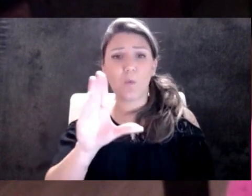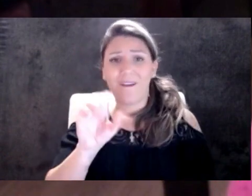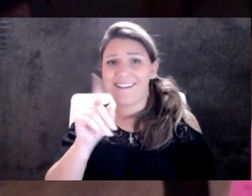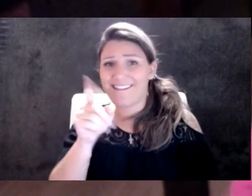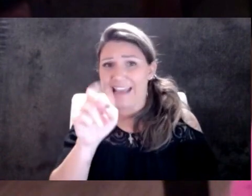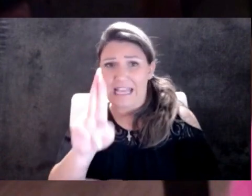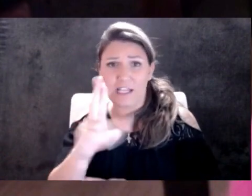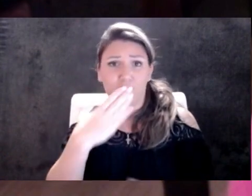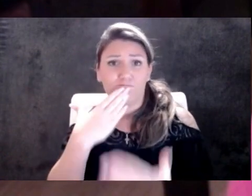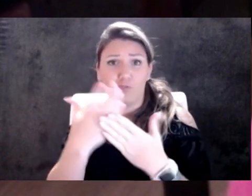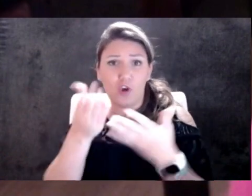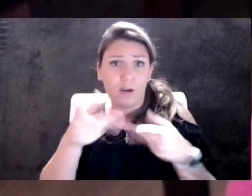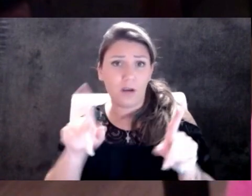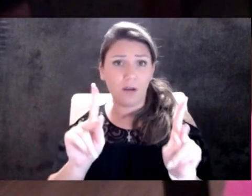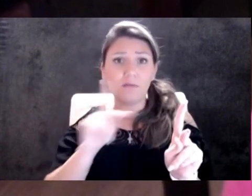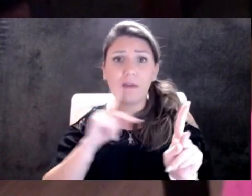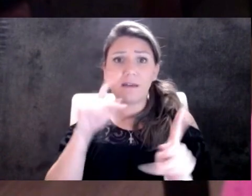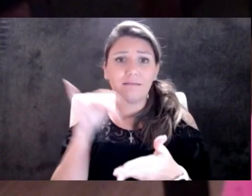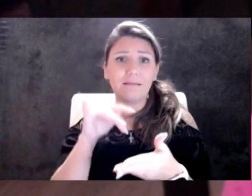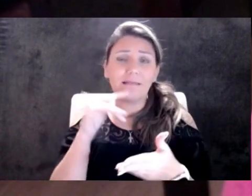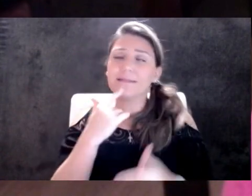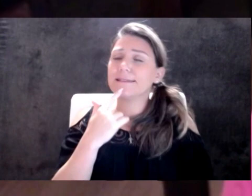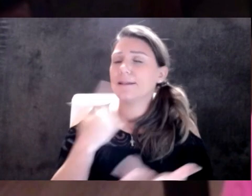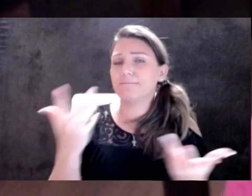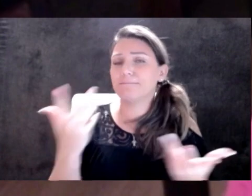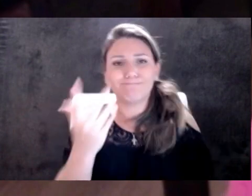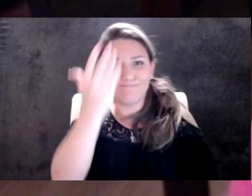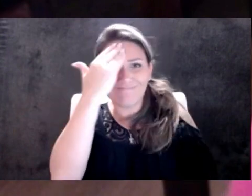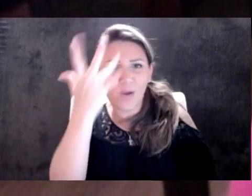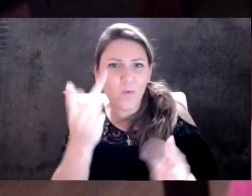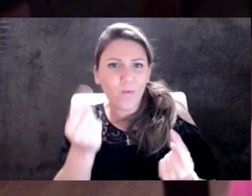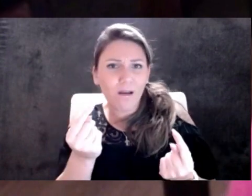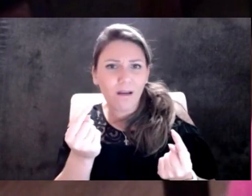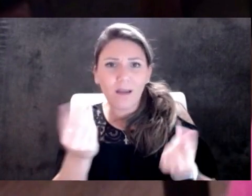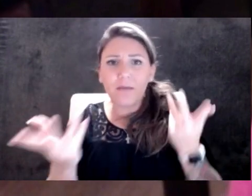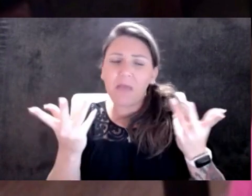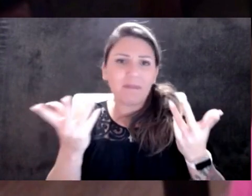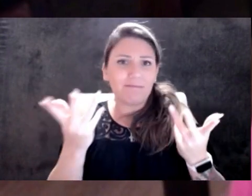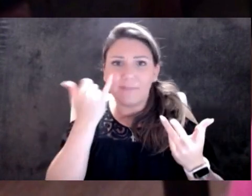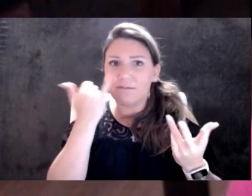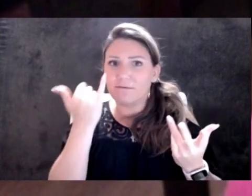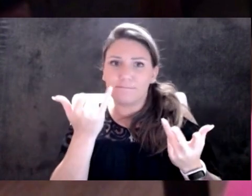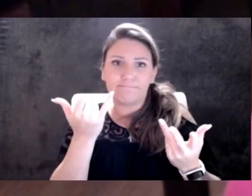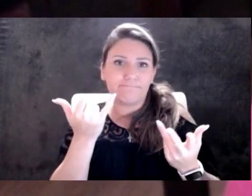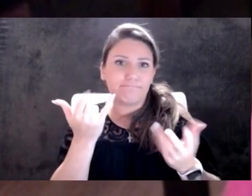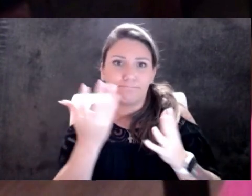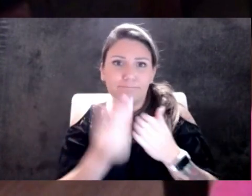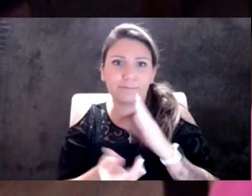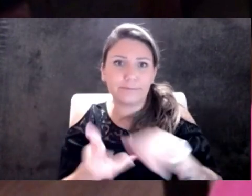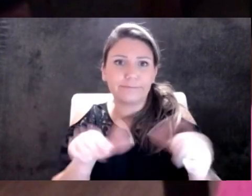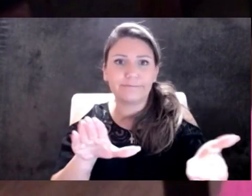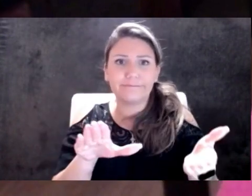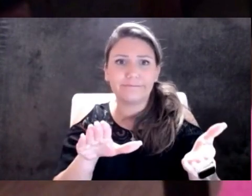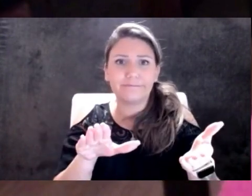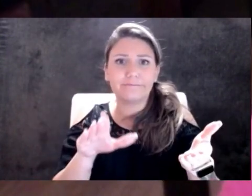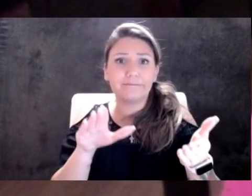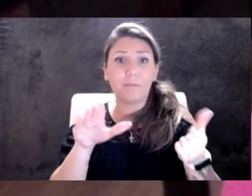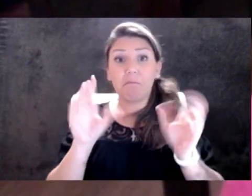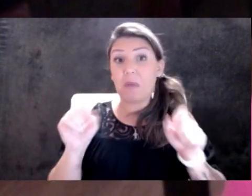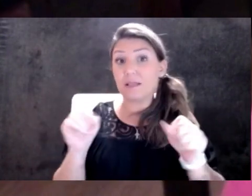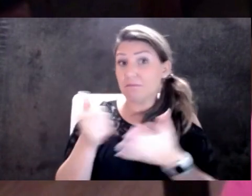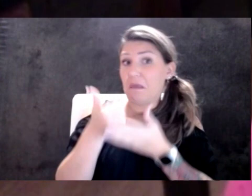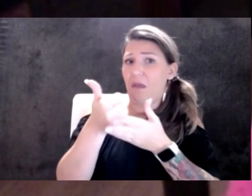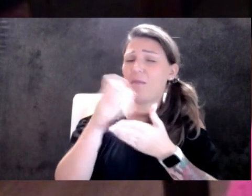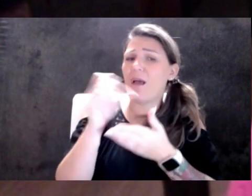this trial, I said, you know what, even if I don't make it, I can possibly help someone else